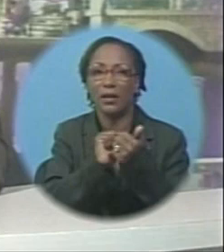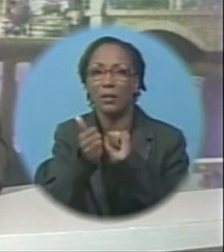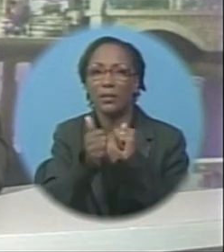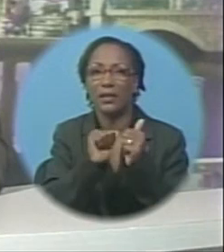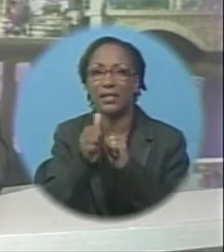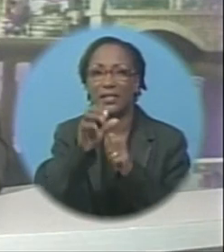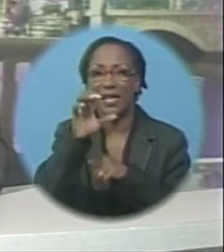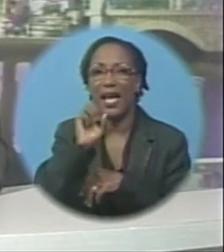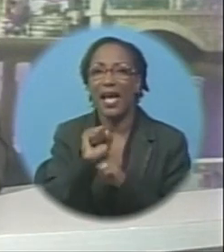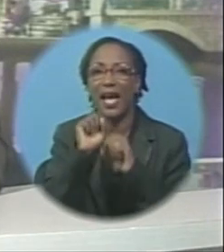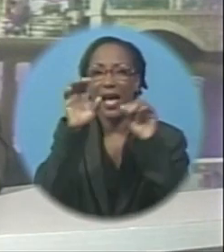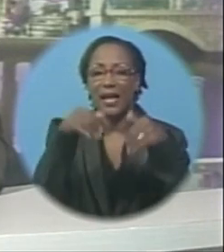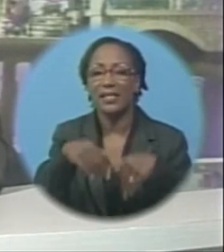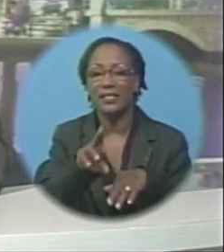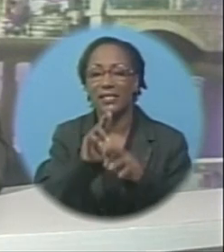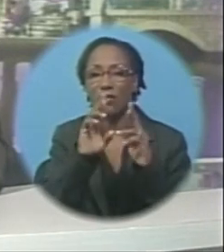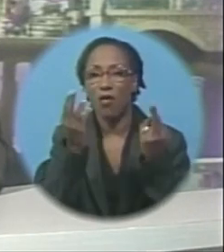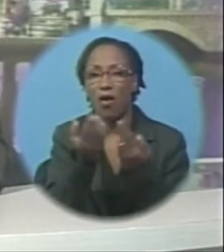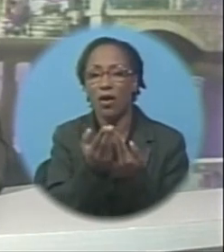at the Xerox Dome in Maxwell.